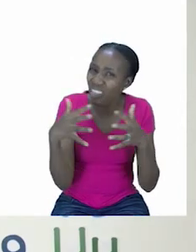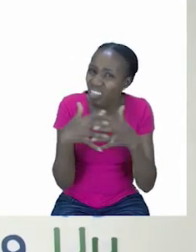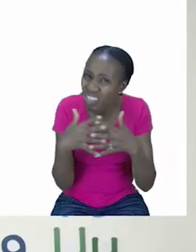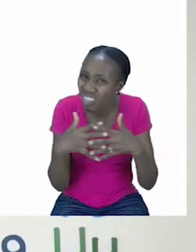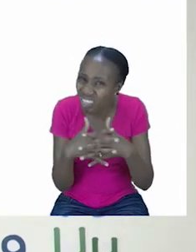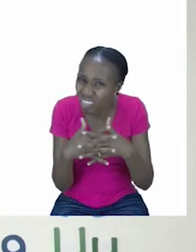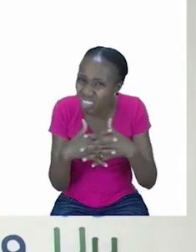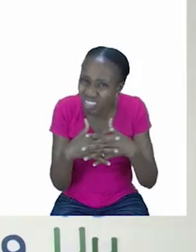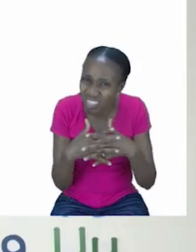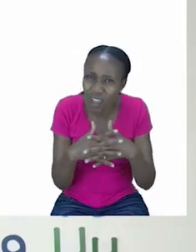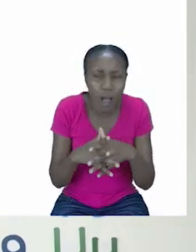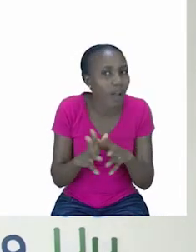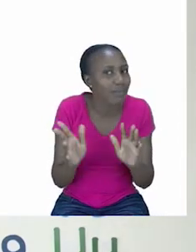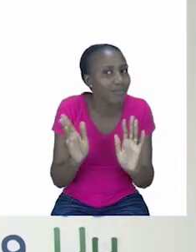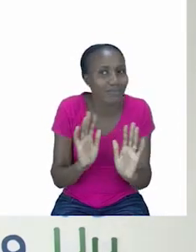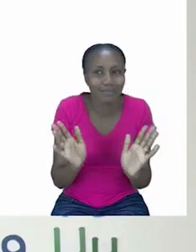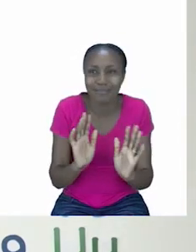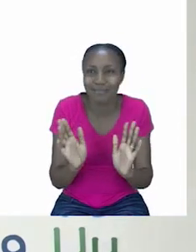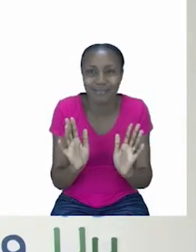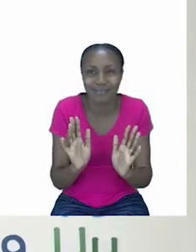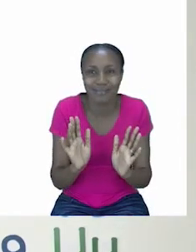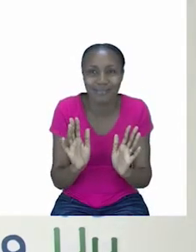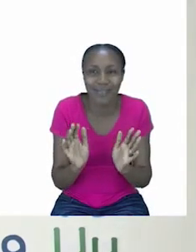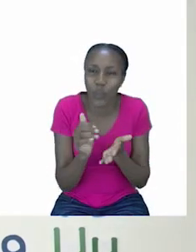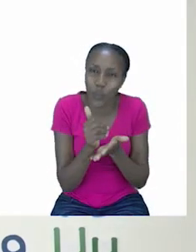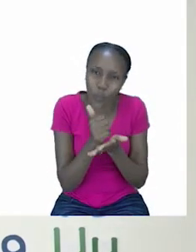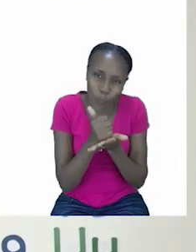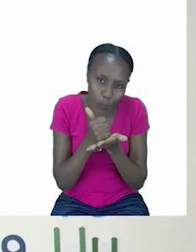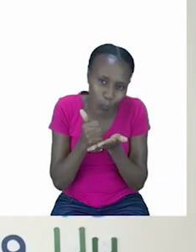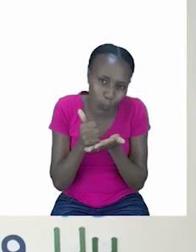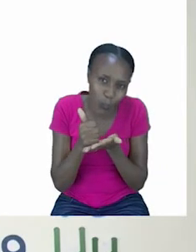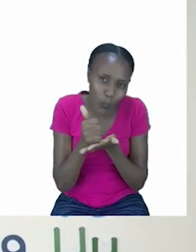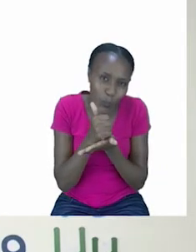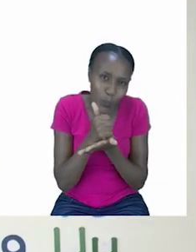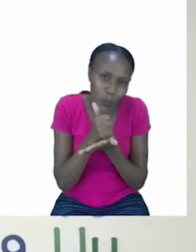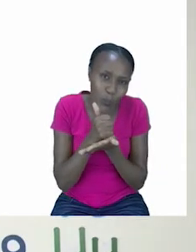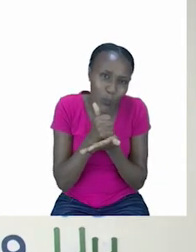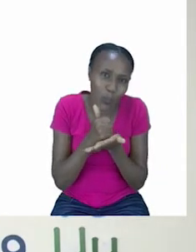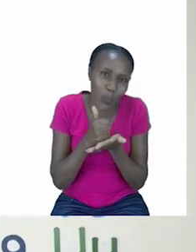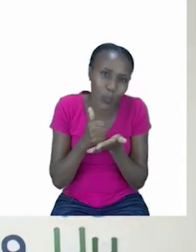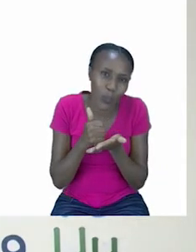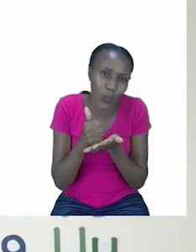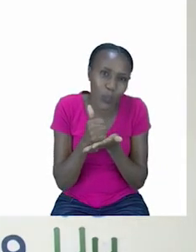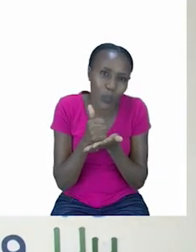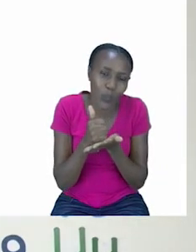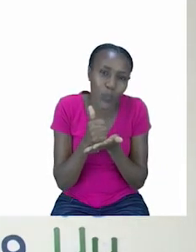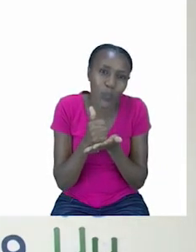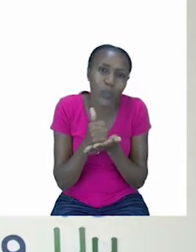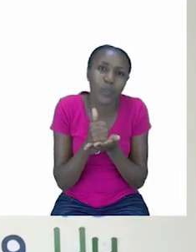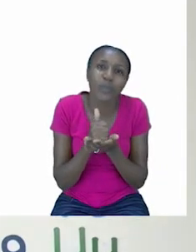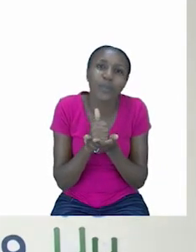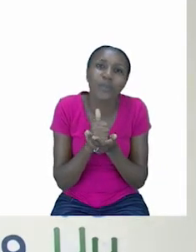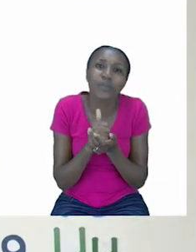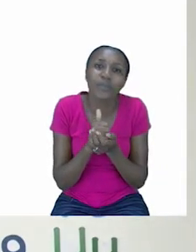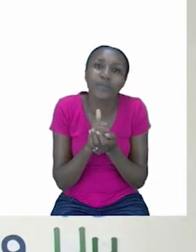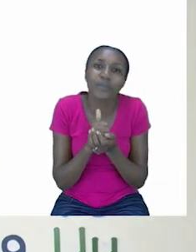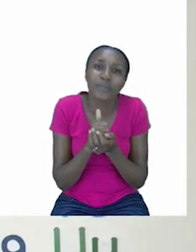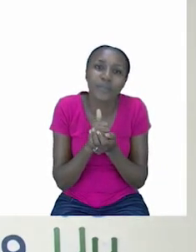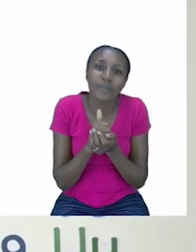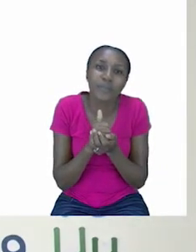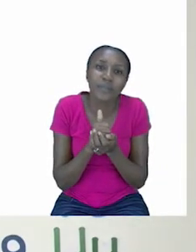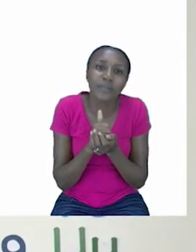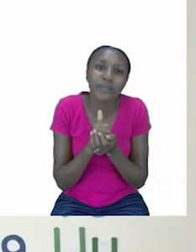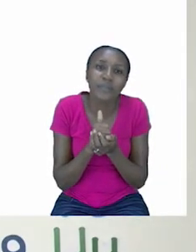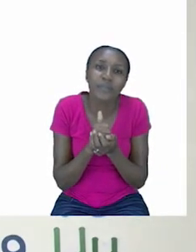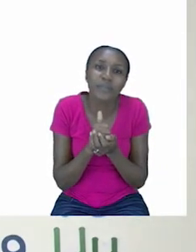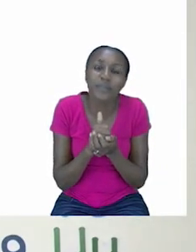time. Now, I have some other things that are also a circle. Here, we have the